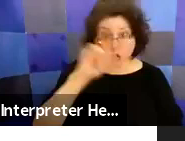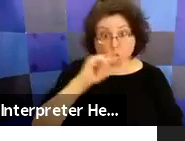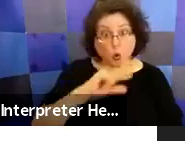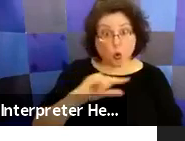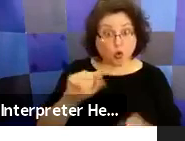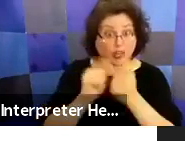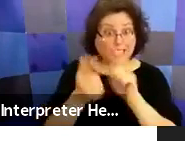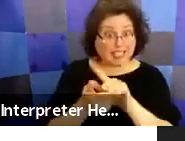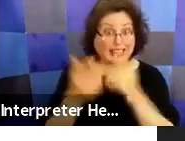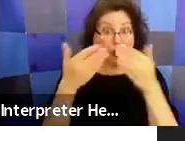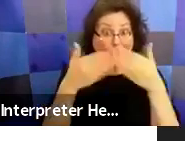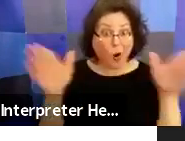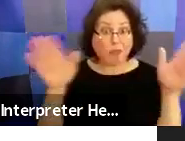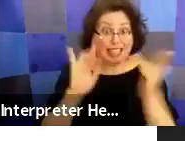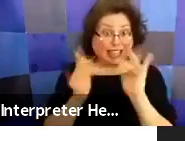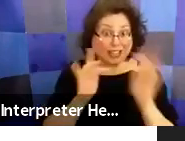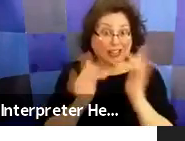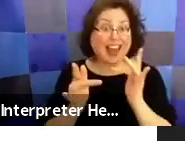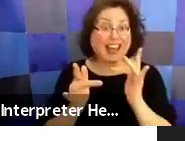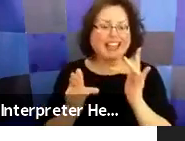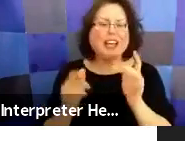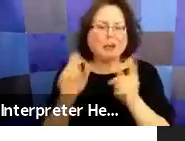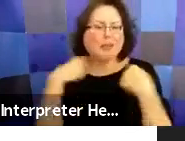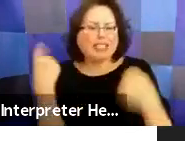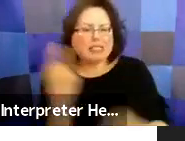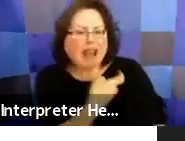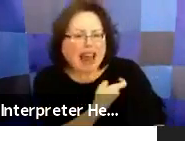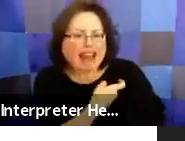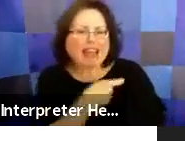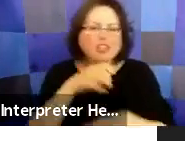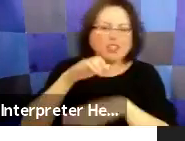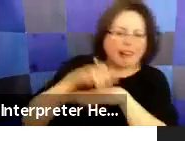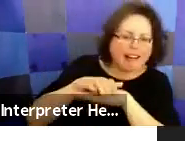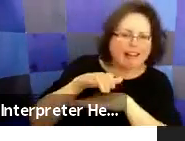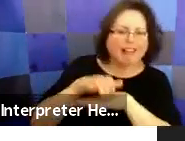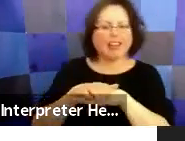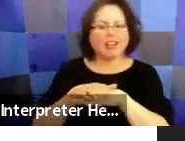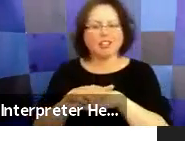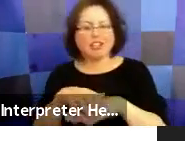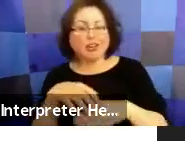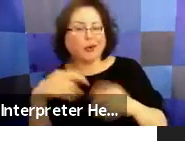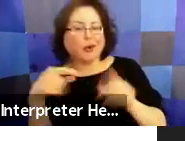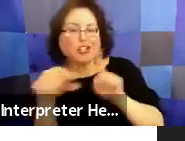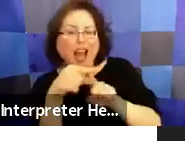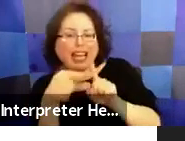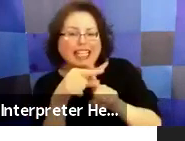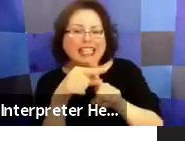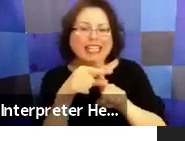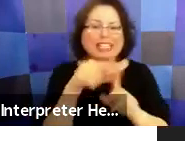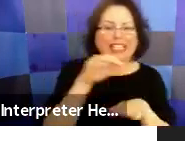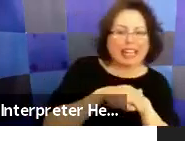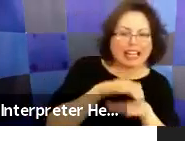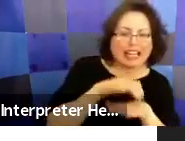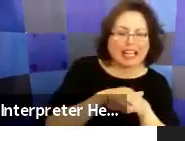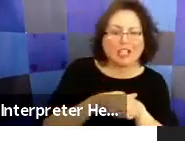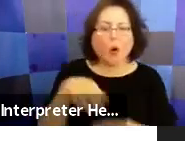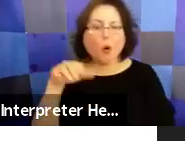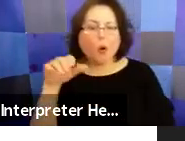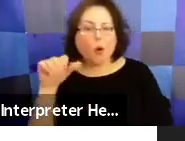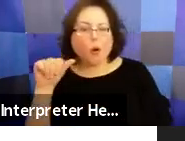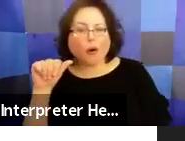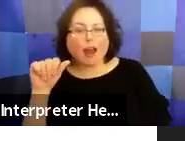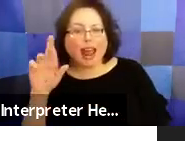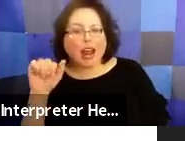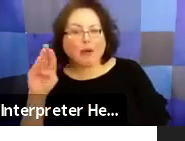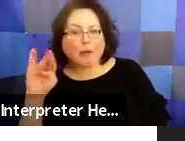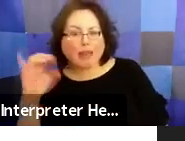open internet between, say, Spanish and English, or simplified Chinese and English, or Arabic and English, those